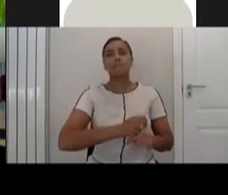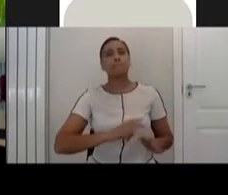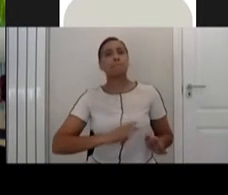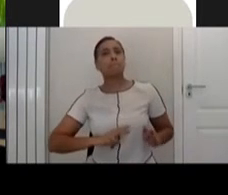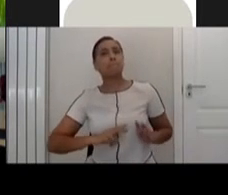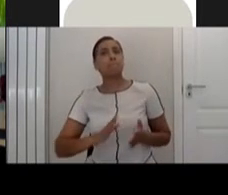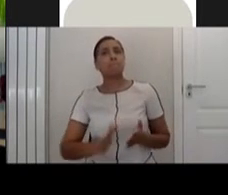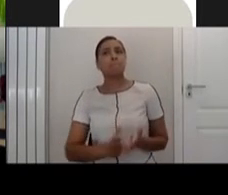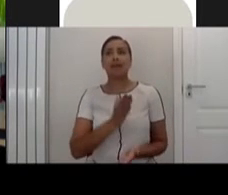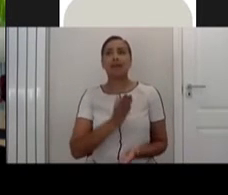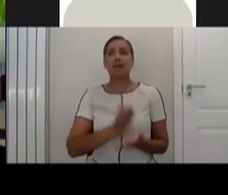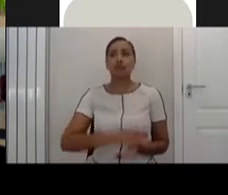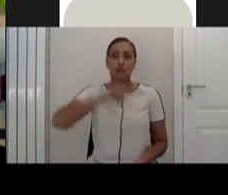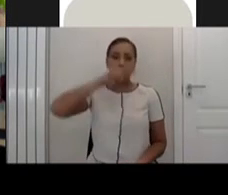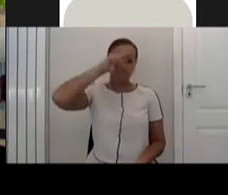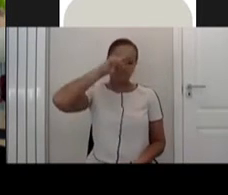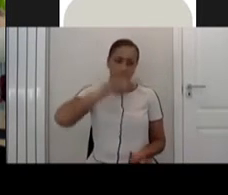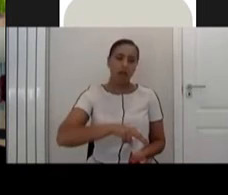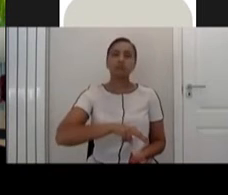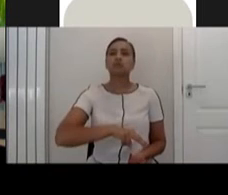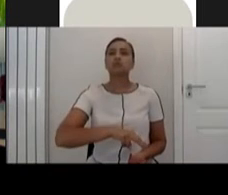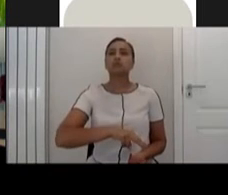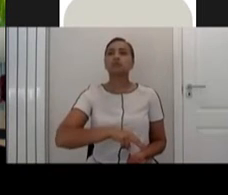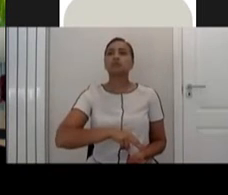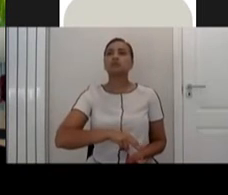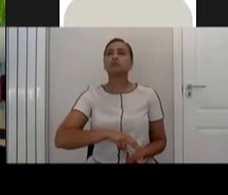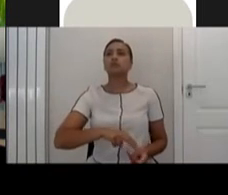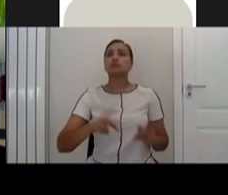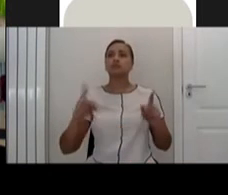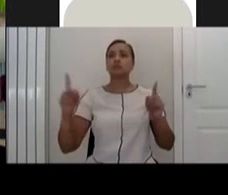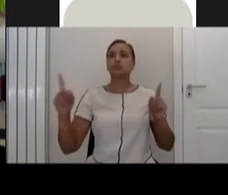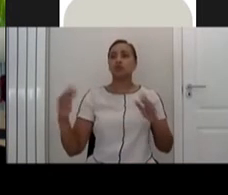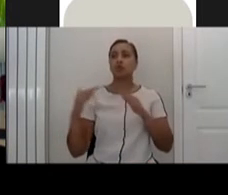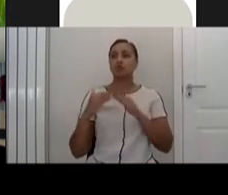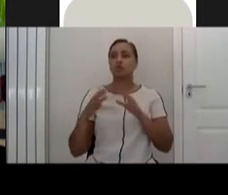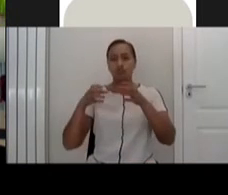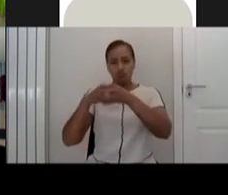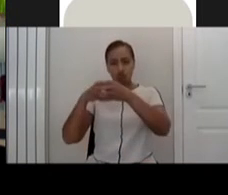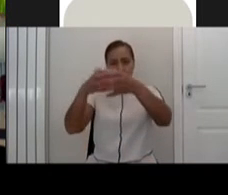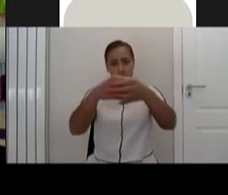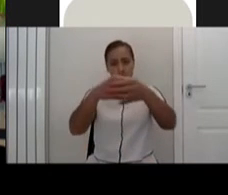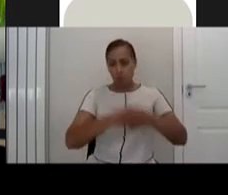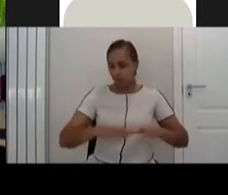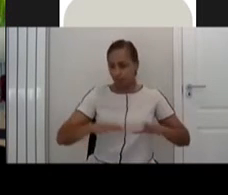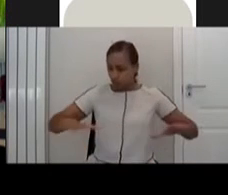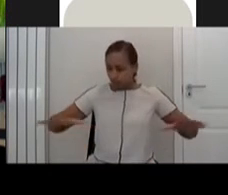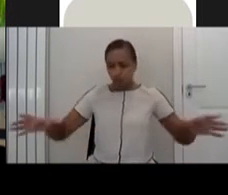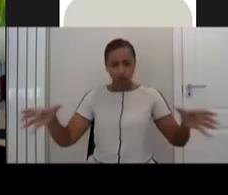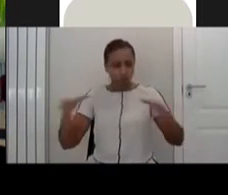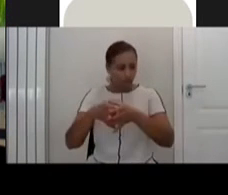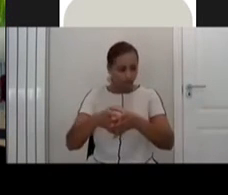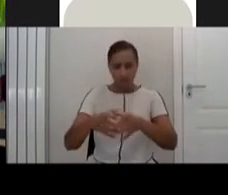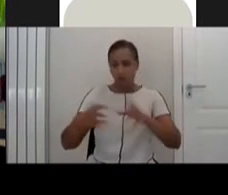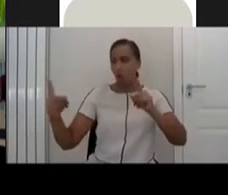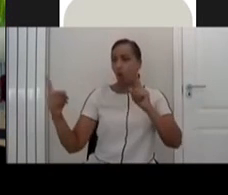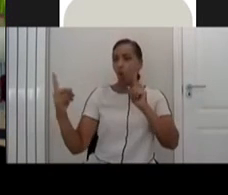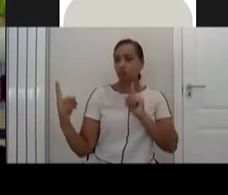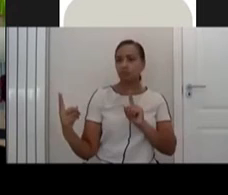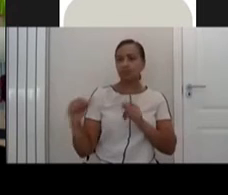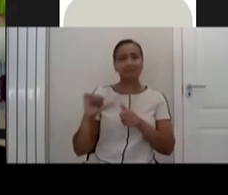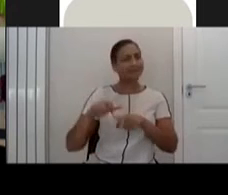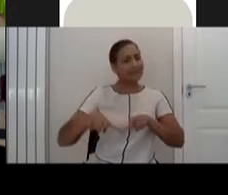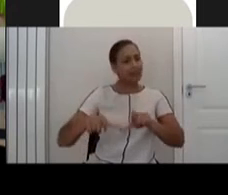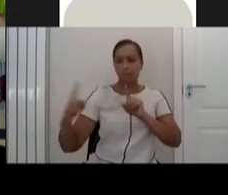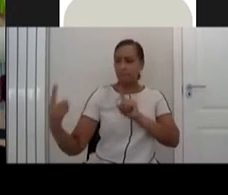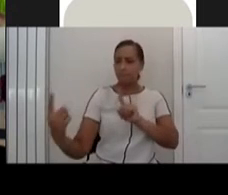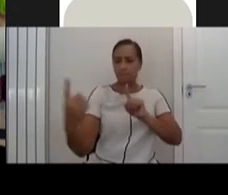the kind of level of contact that different groups within their school have with each other. And